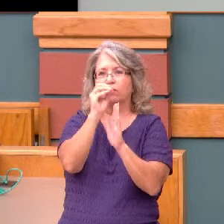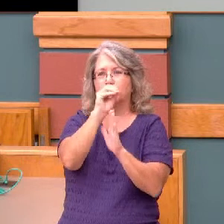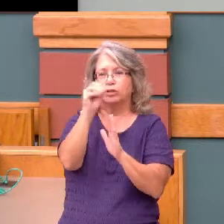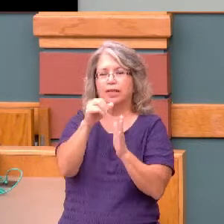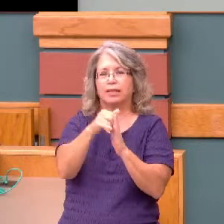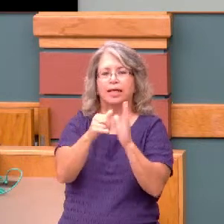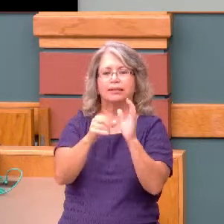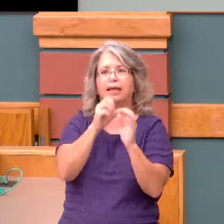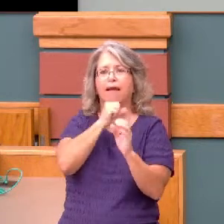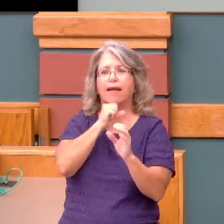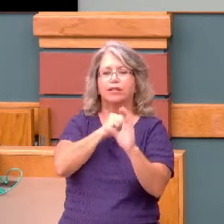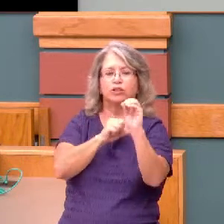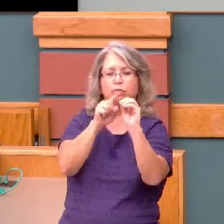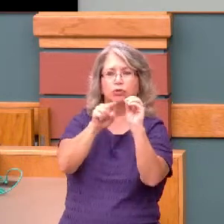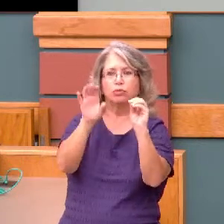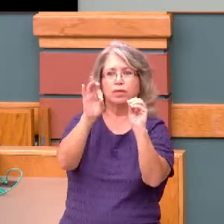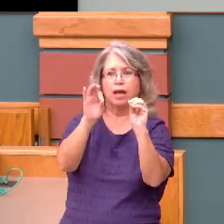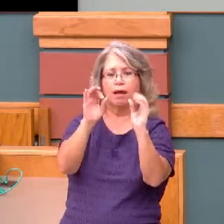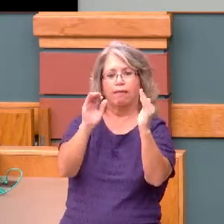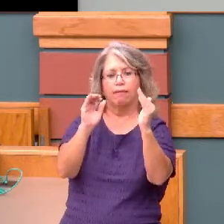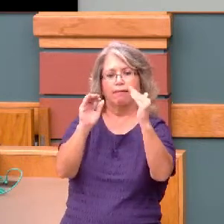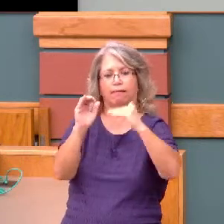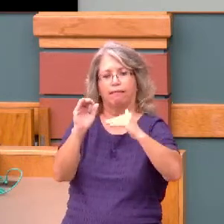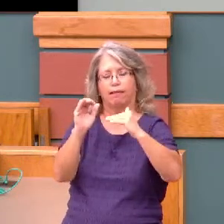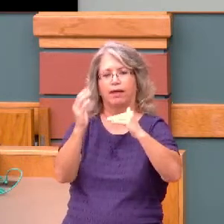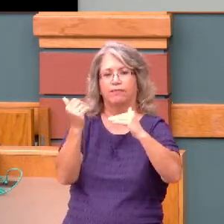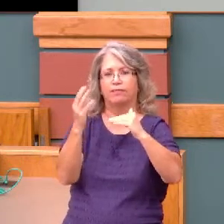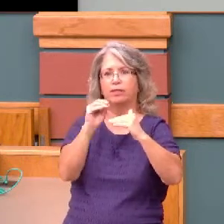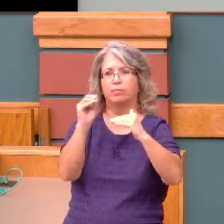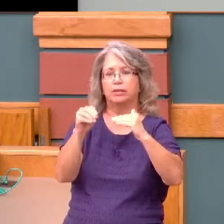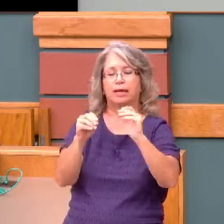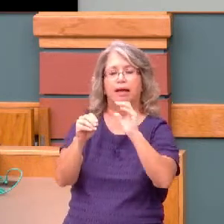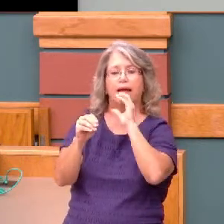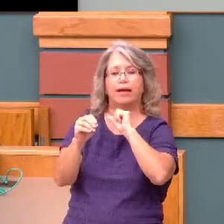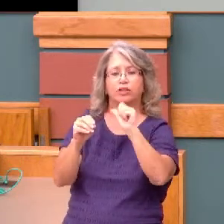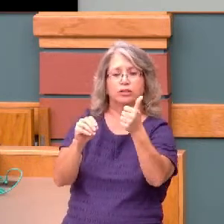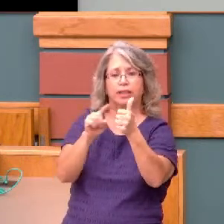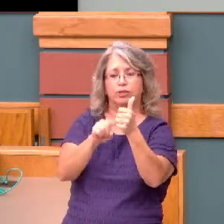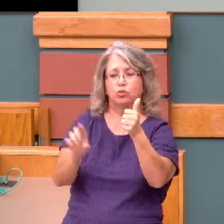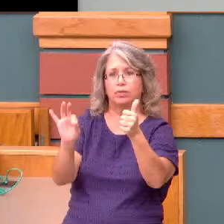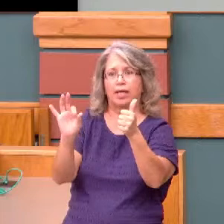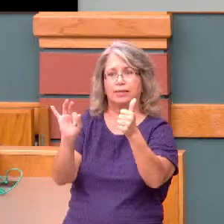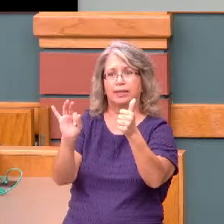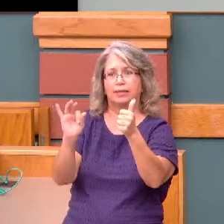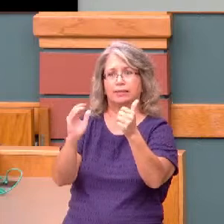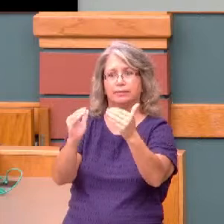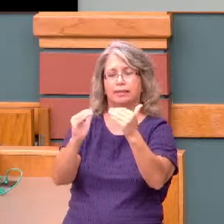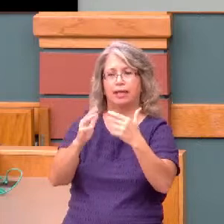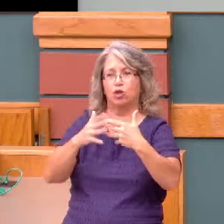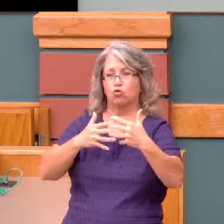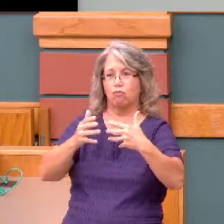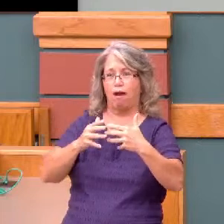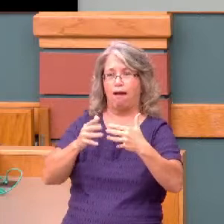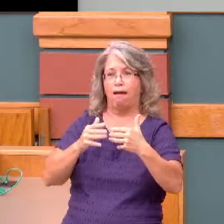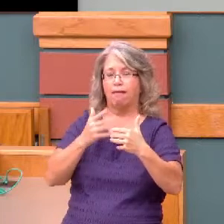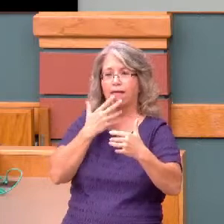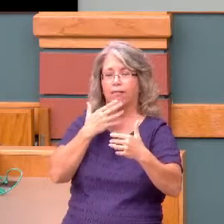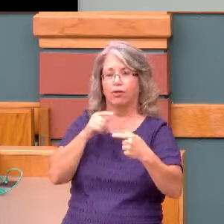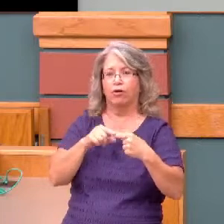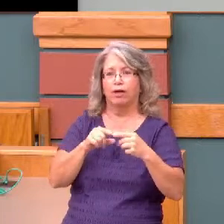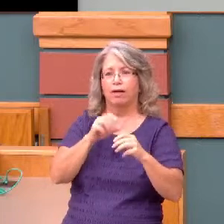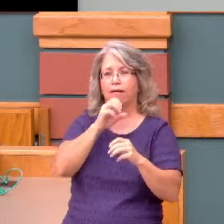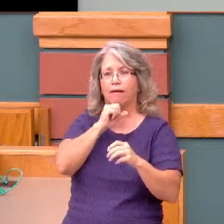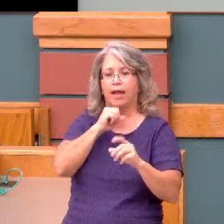9. As you go down to the right, that's 15%, that's ages 10 to 19. And then the gray area is ages 20